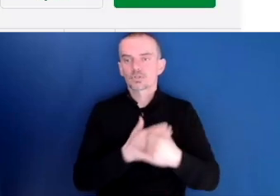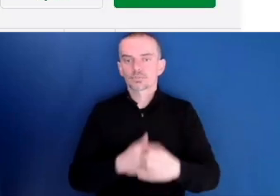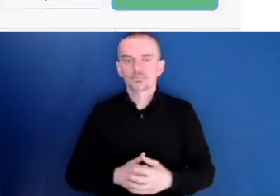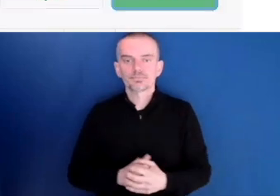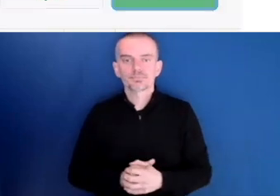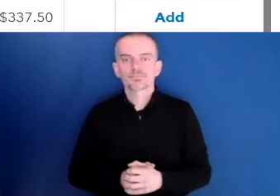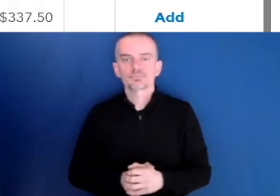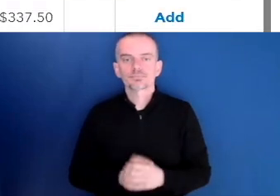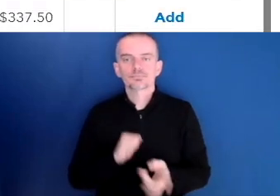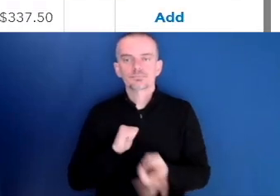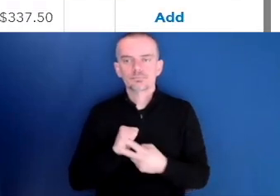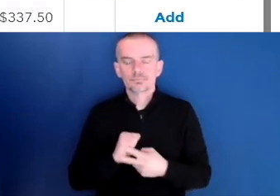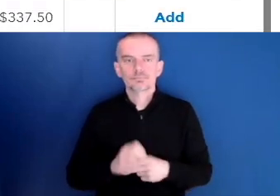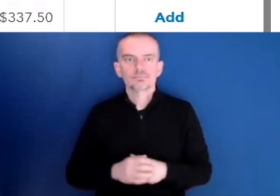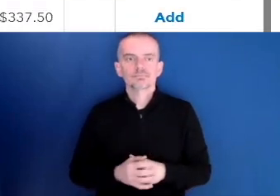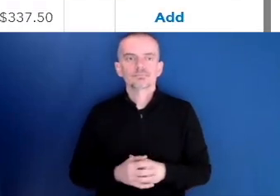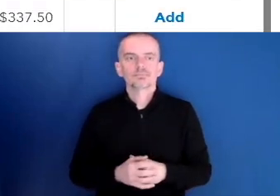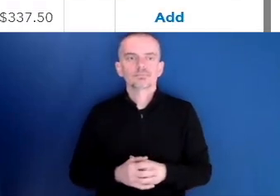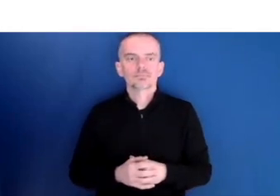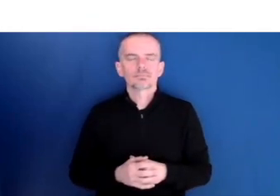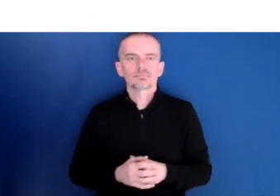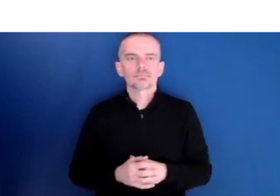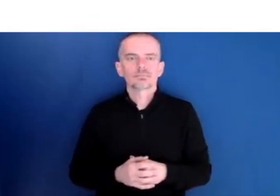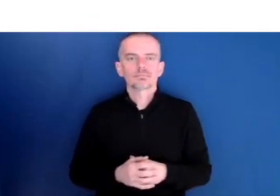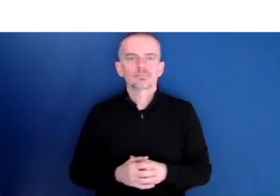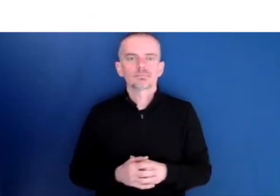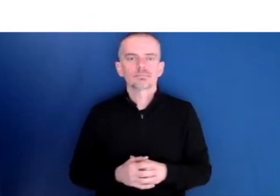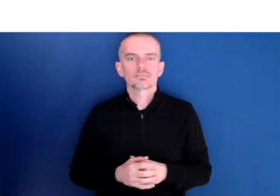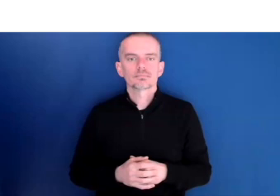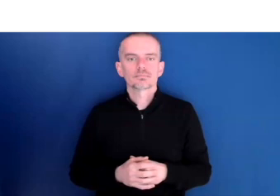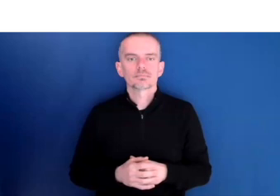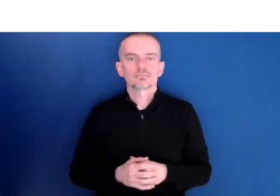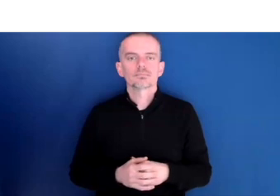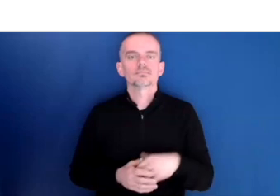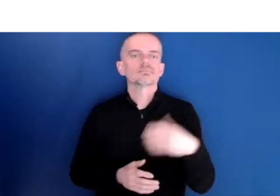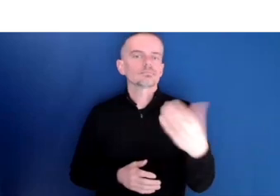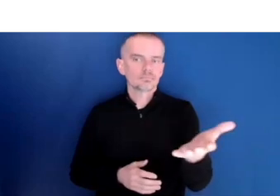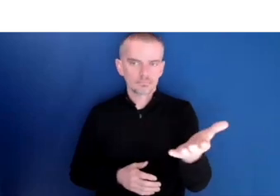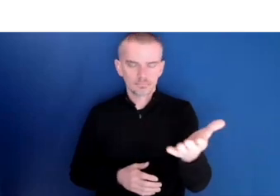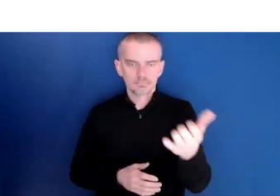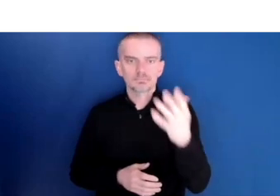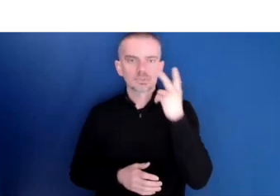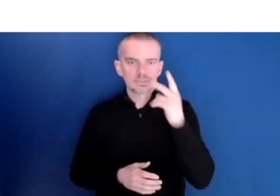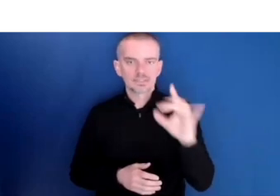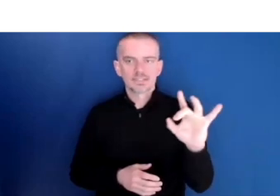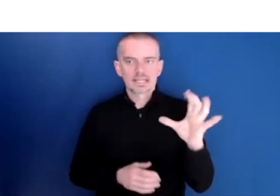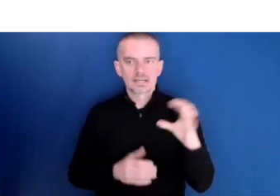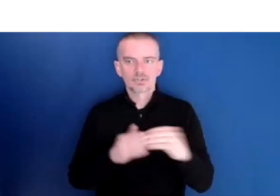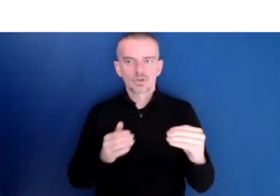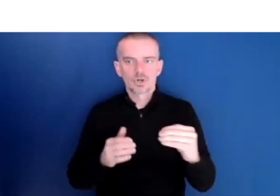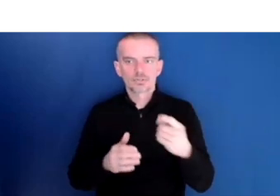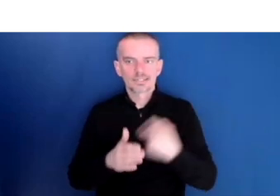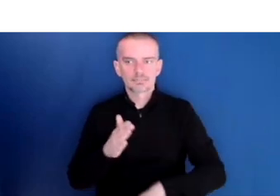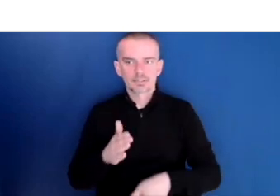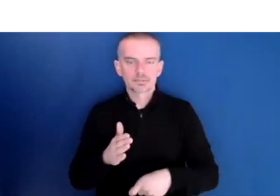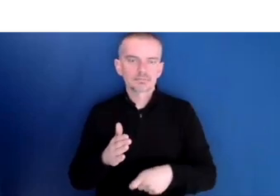one. And what that's going to do is now it shows up as an $800 expense under this